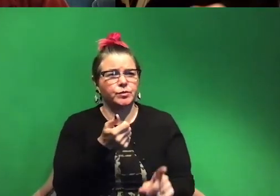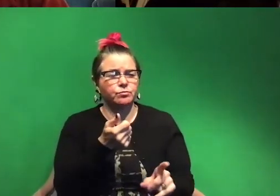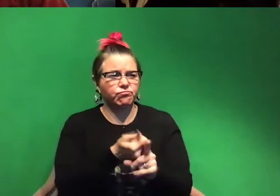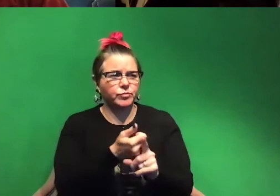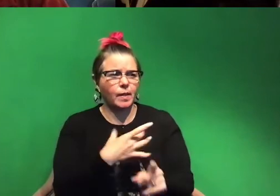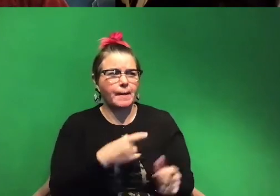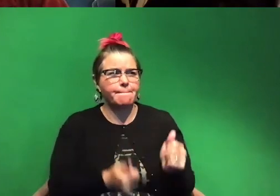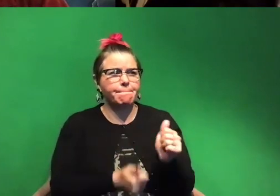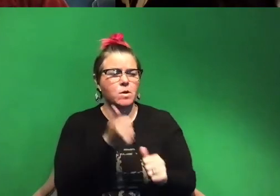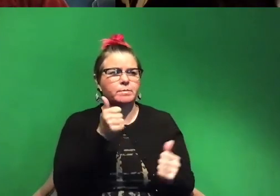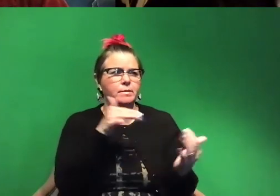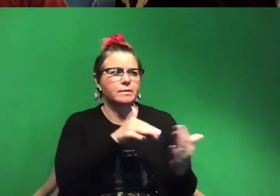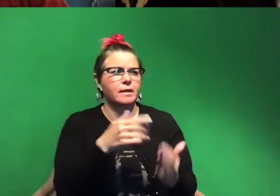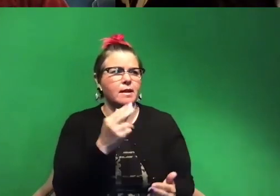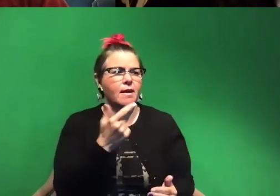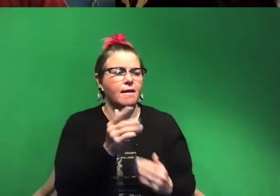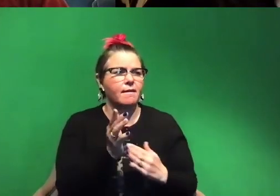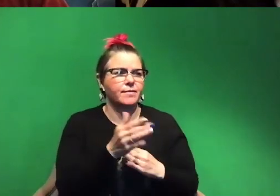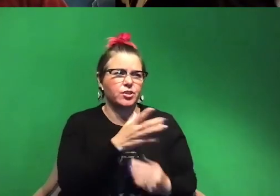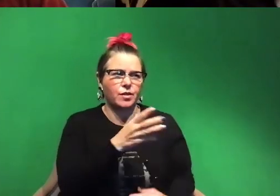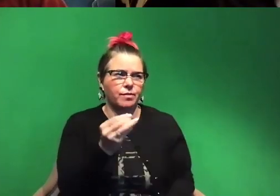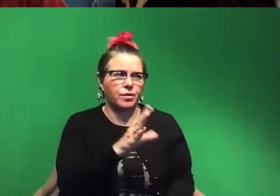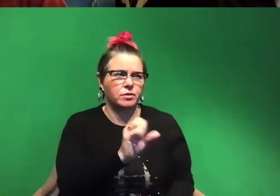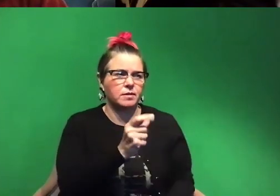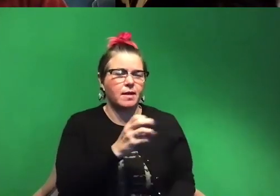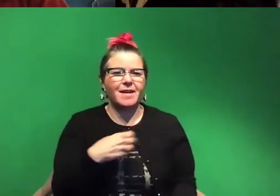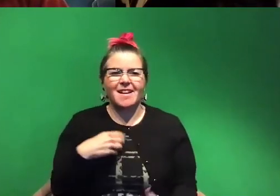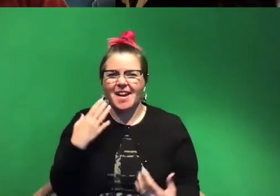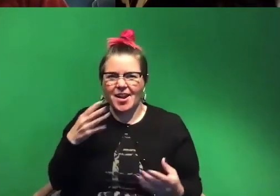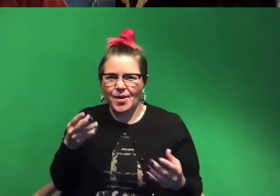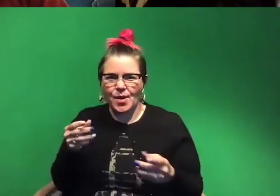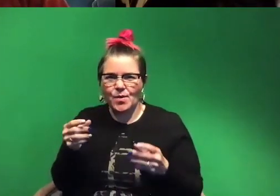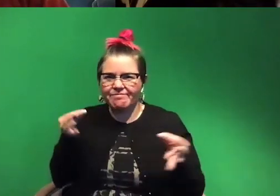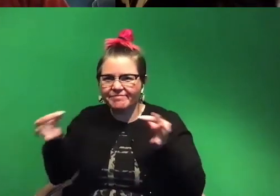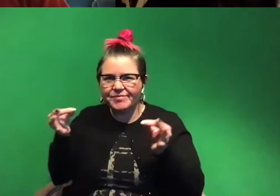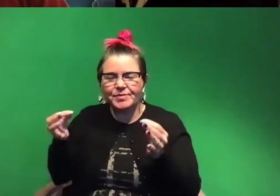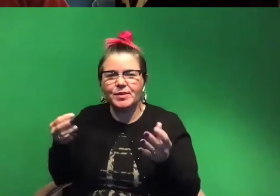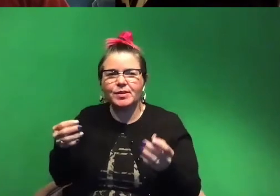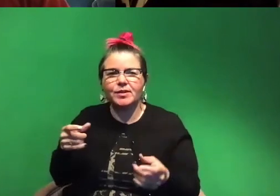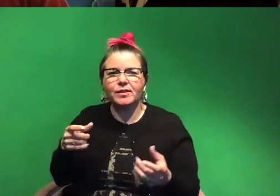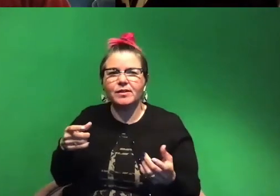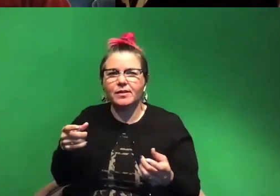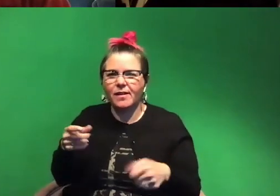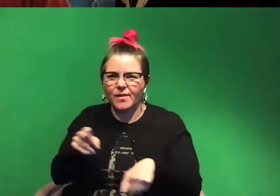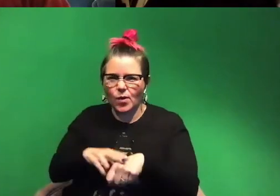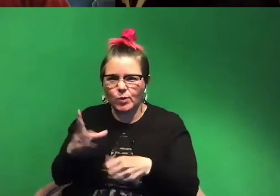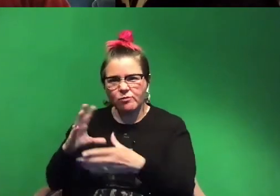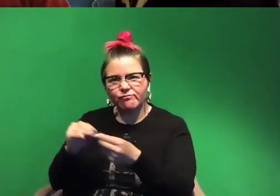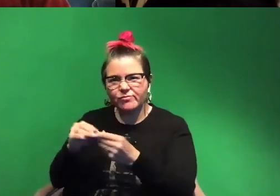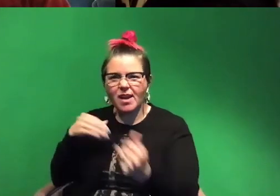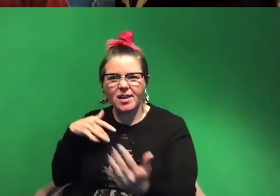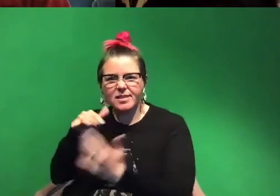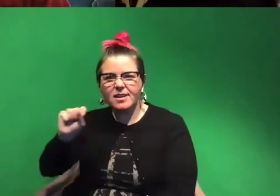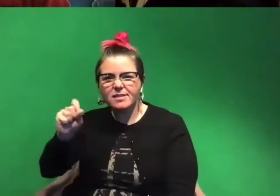about studying hagfish and their slime? I don't know how to put it into words. Who doesn't want to say they study slime? It's just